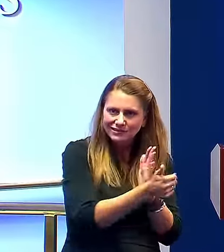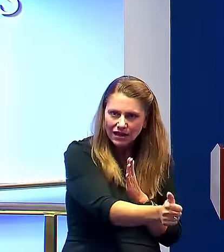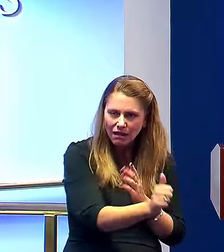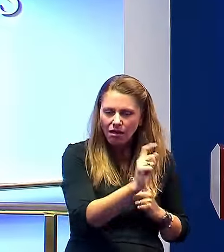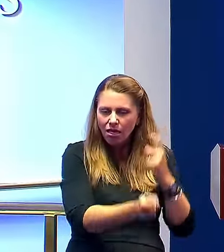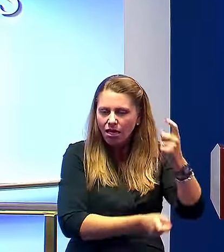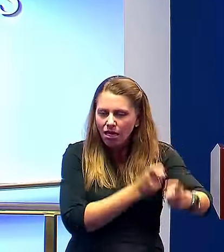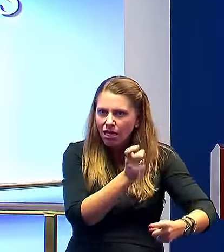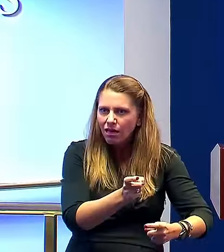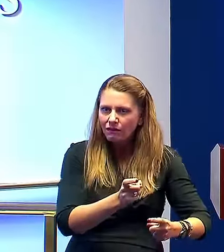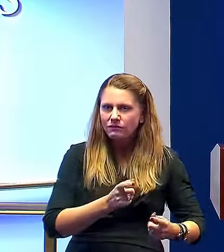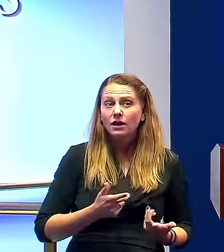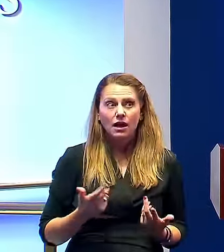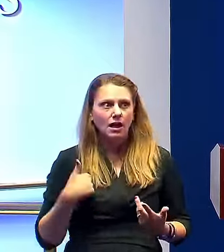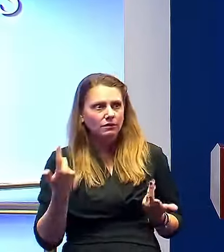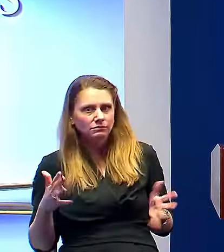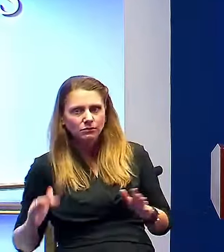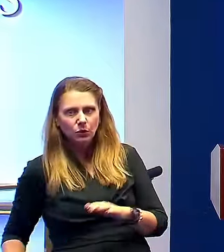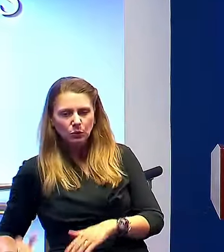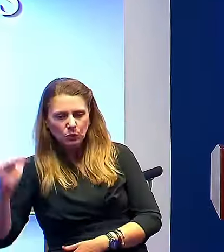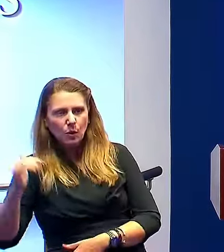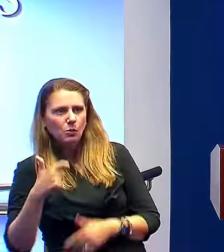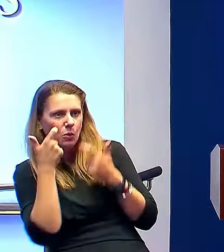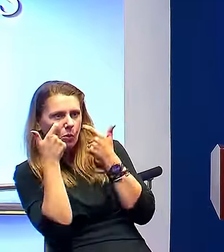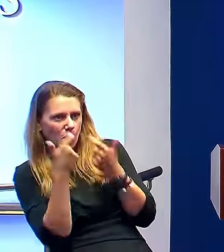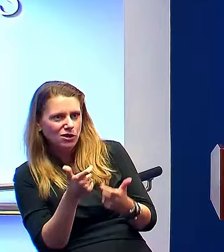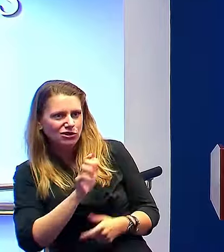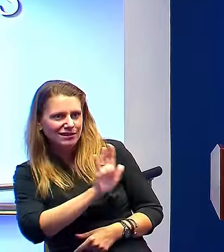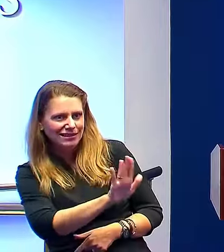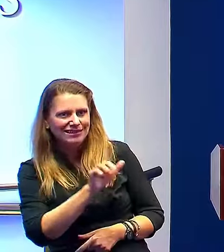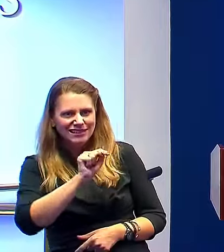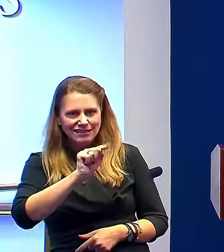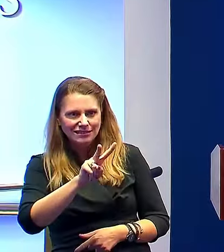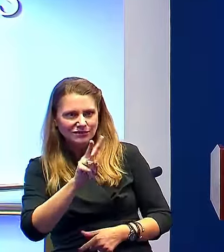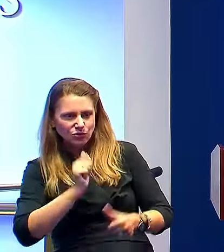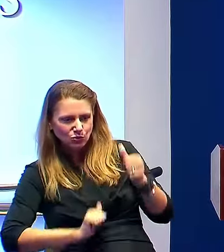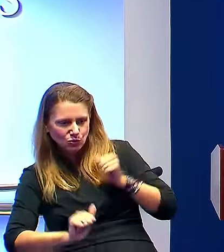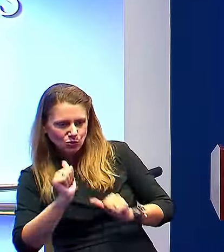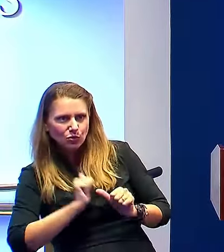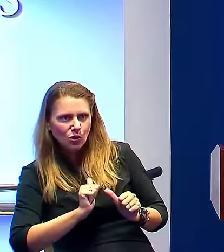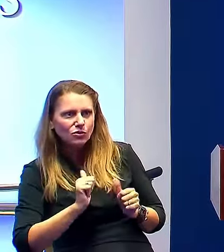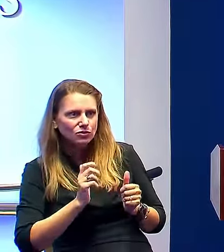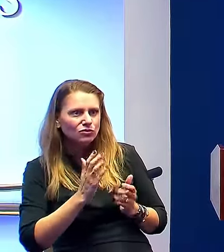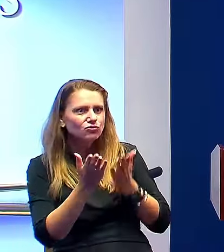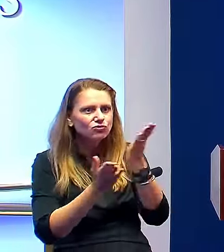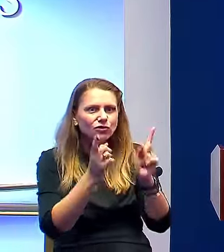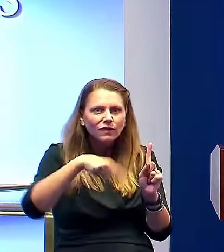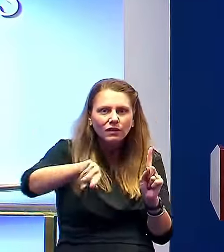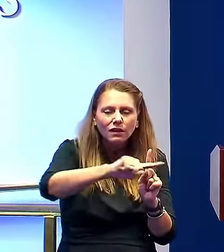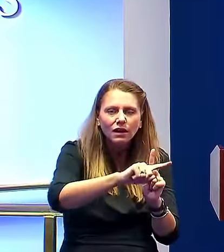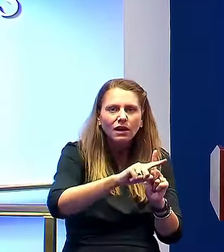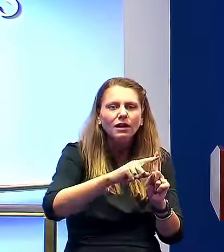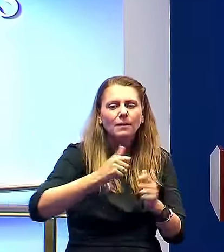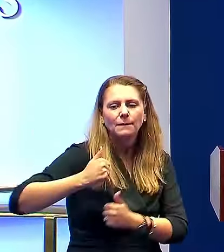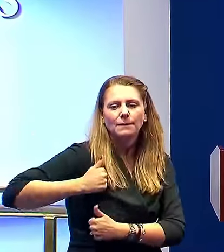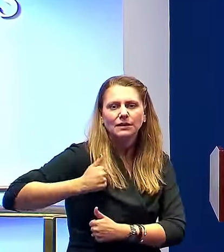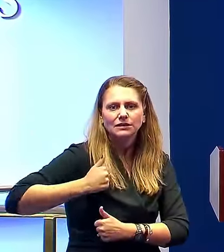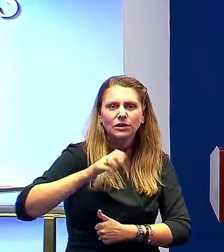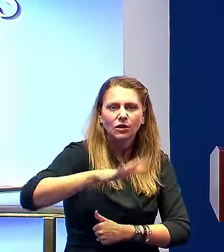Hope television specials oriented around visiting service members, serving overseas and sometimes on the